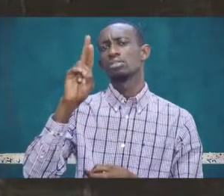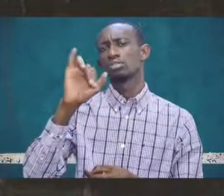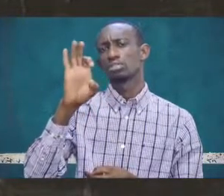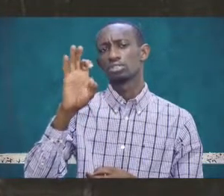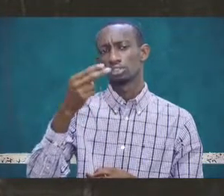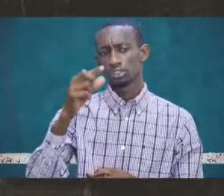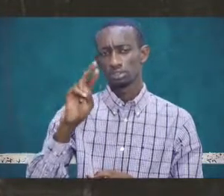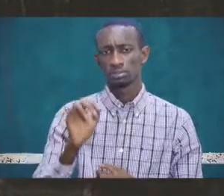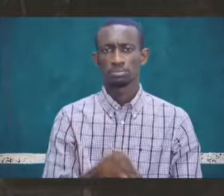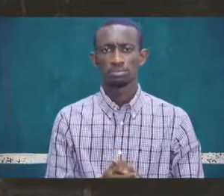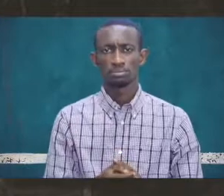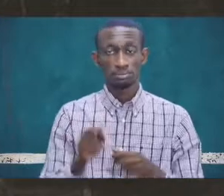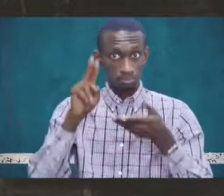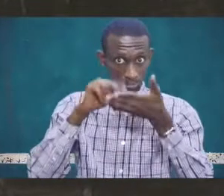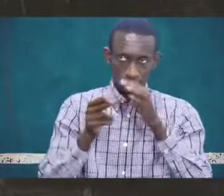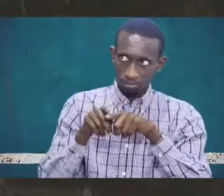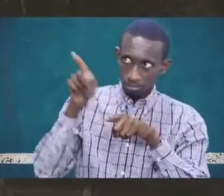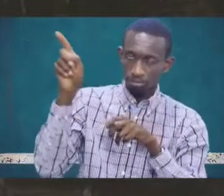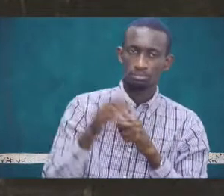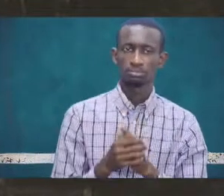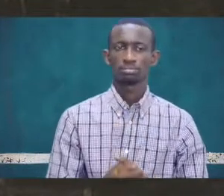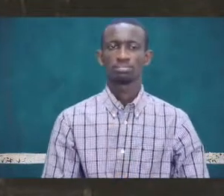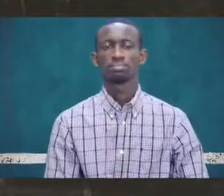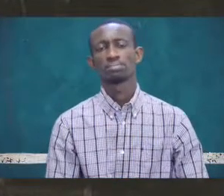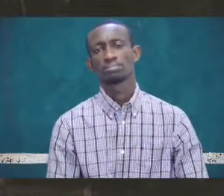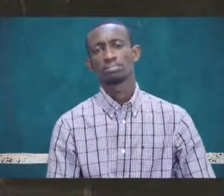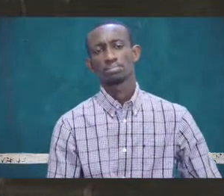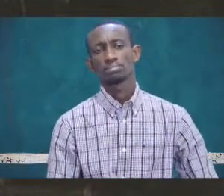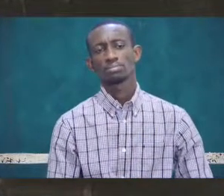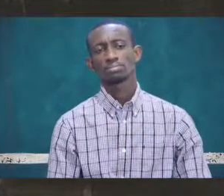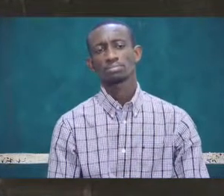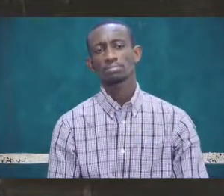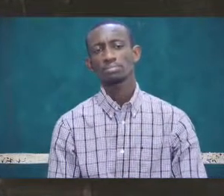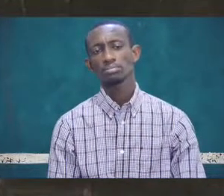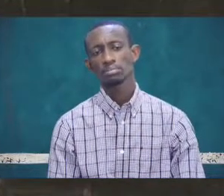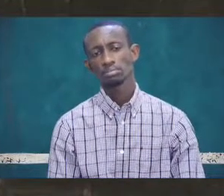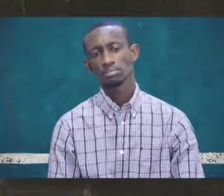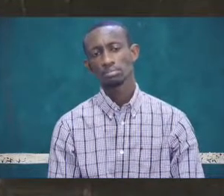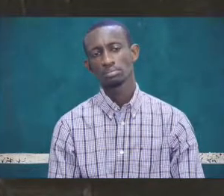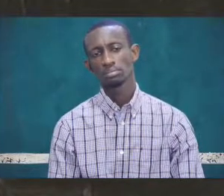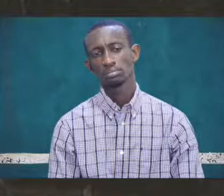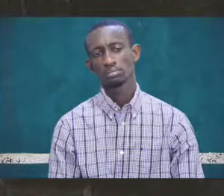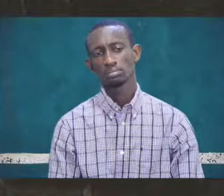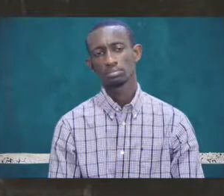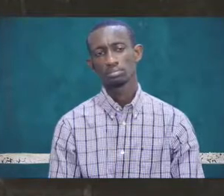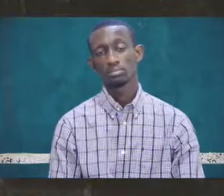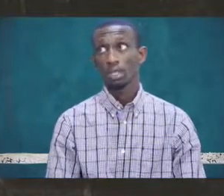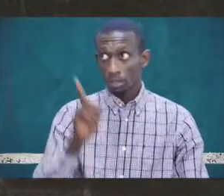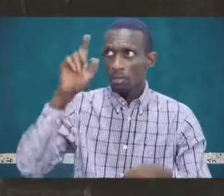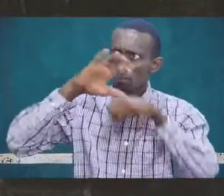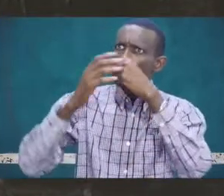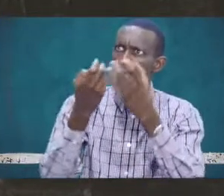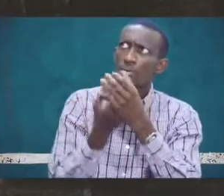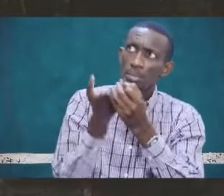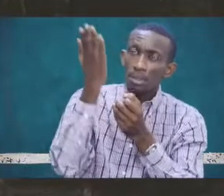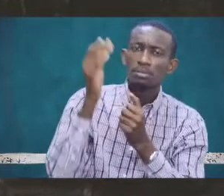sulfate. Ethyl hydrogen sulfate. This is the product that is formed, and you have